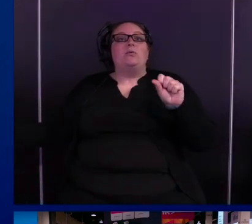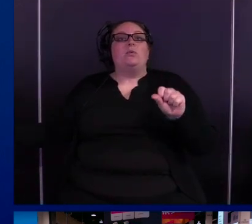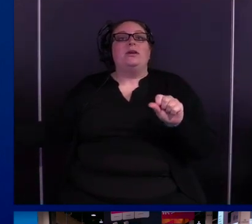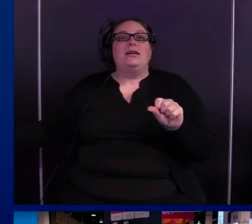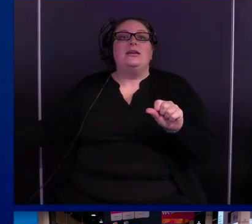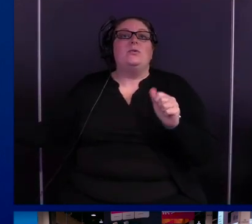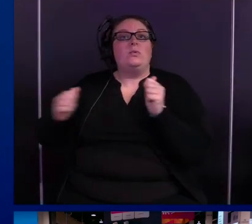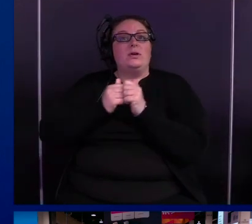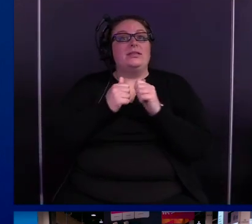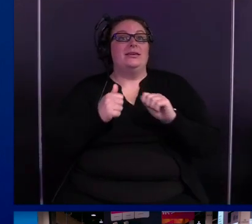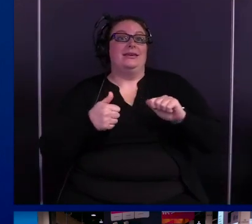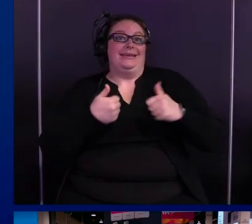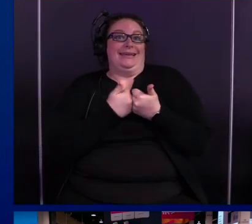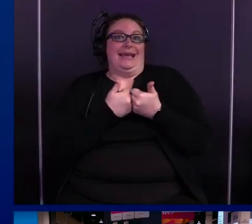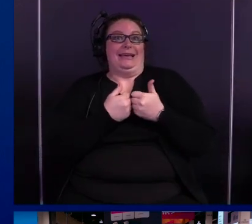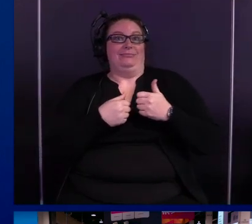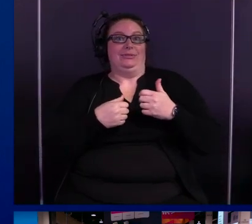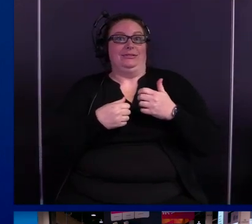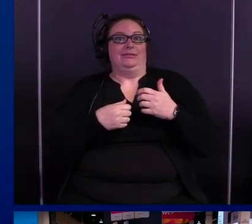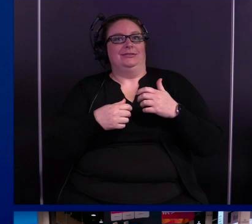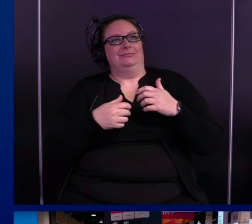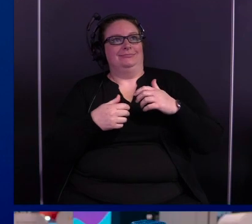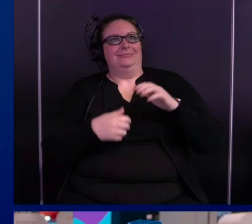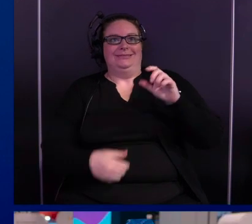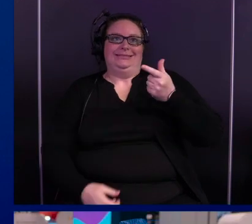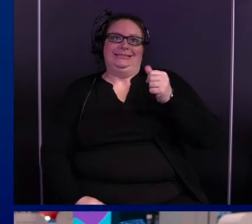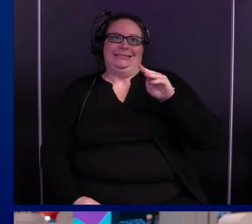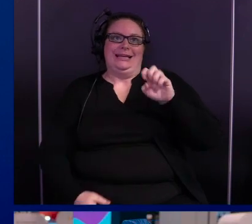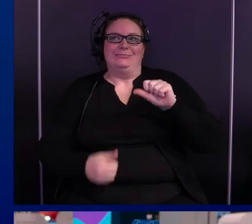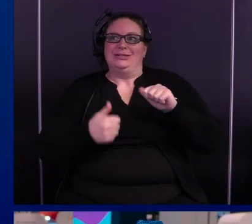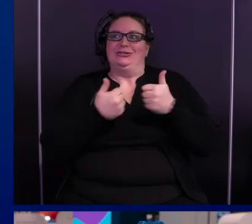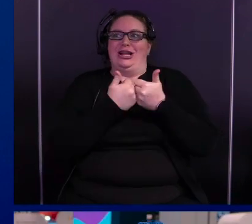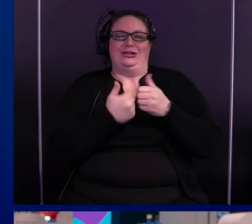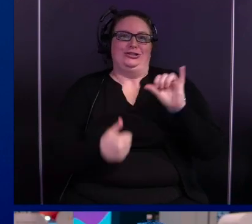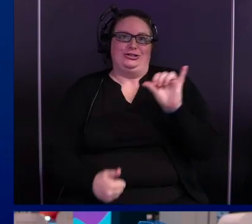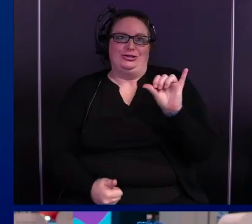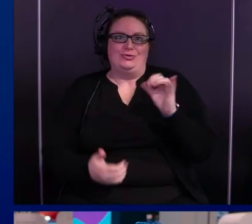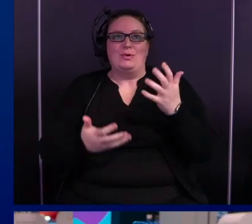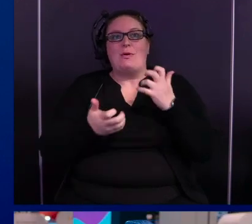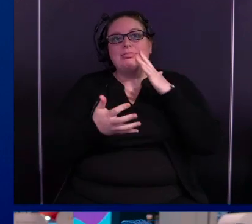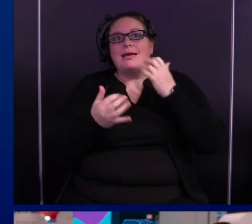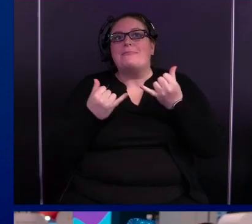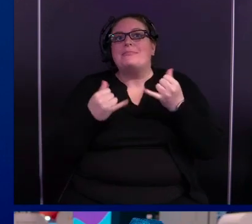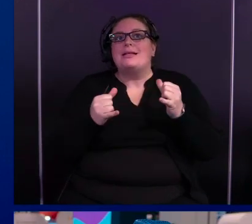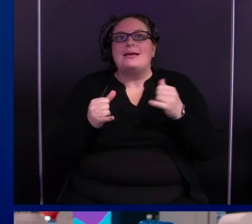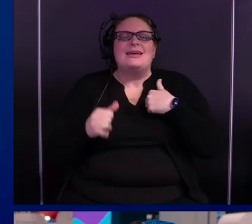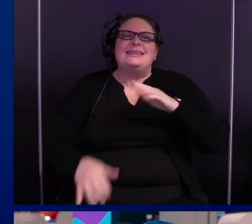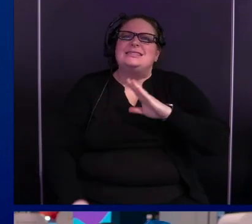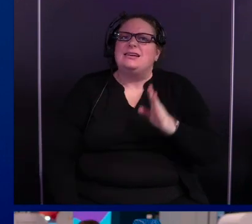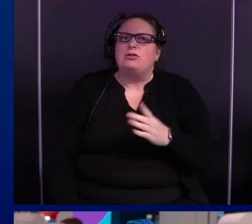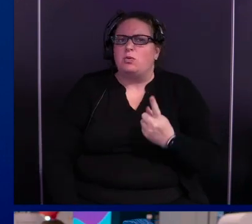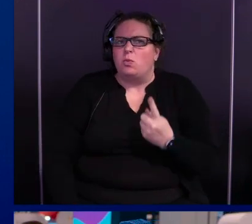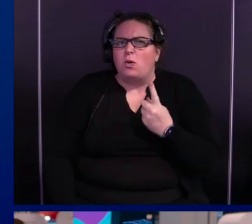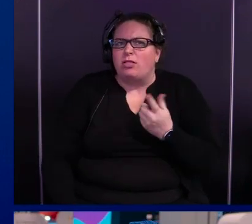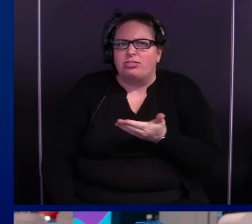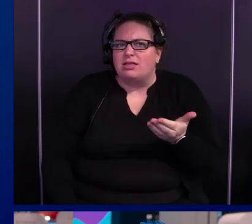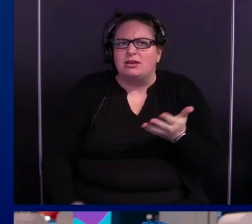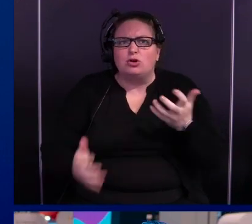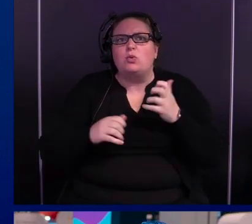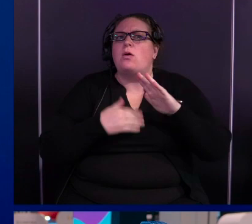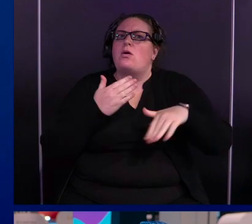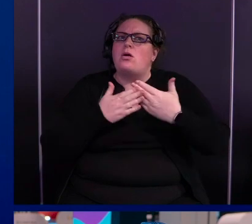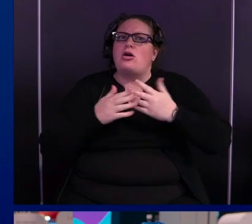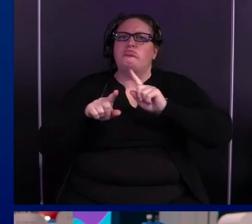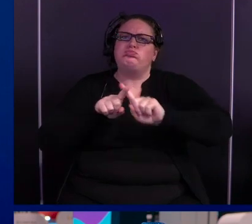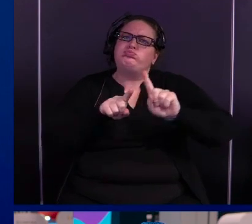games challenges kind of in collaboration with that team, you know, trying to get that interplay, right? Because it is, you know, it's never just one thing. You want all the different